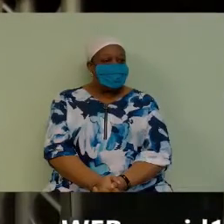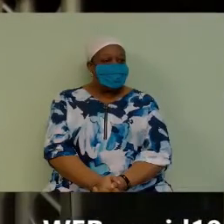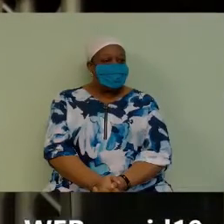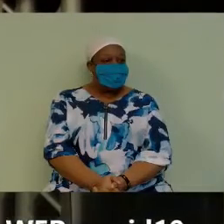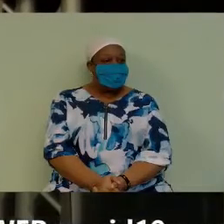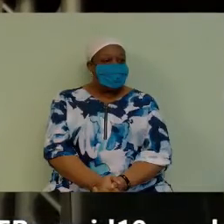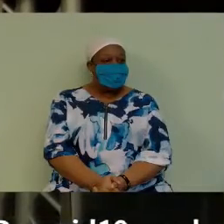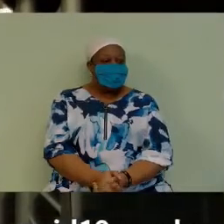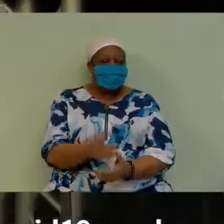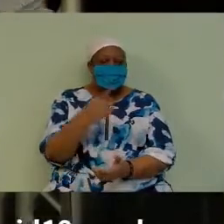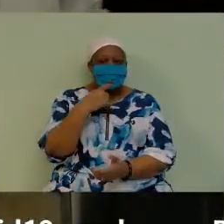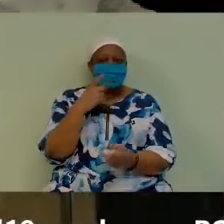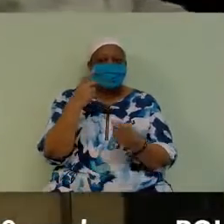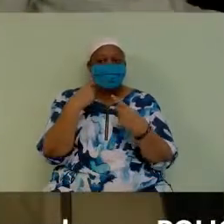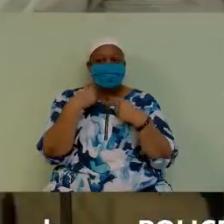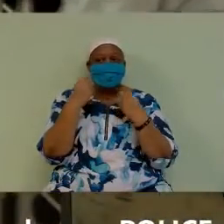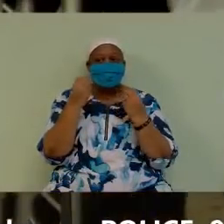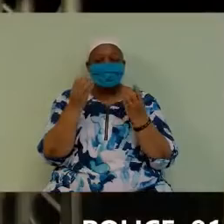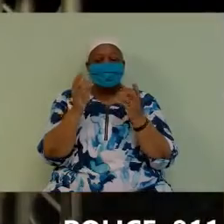Laws.